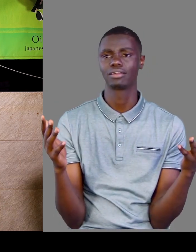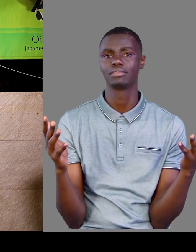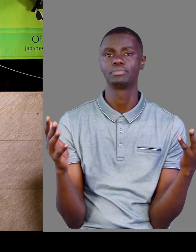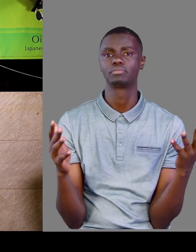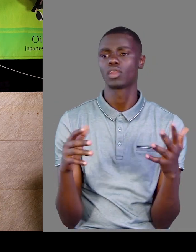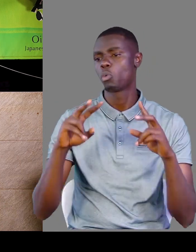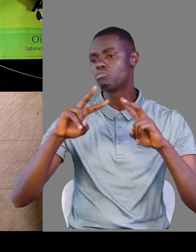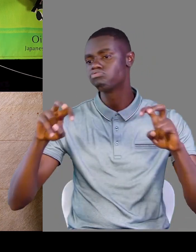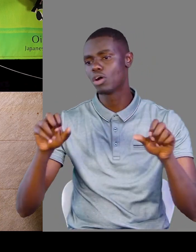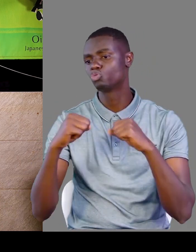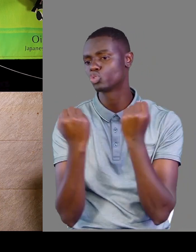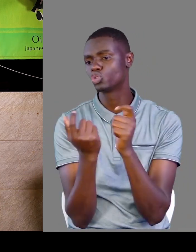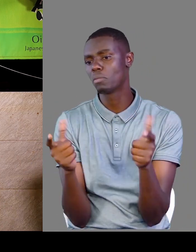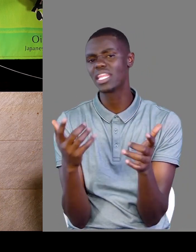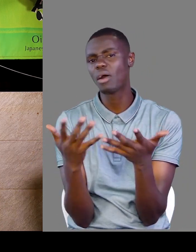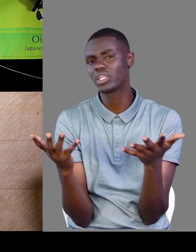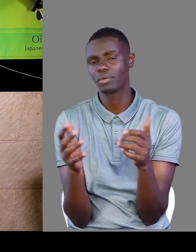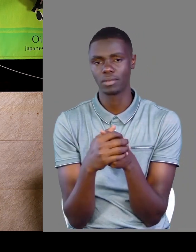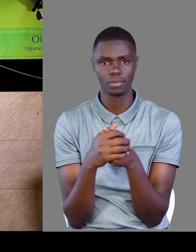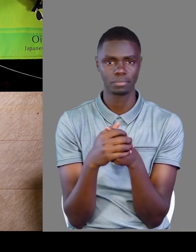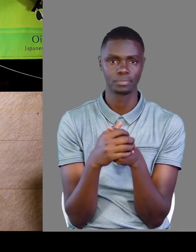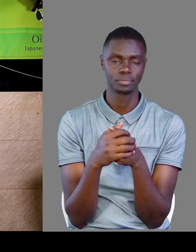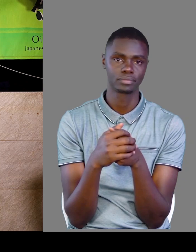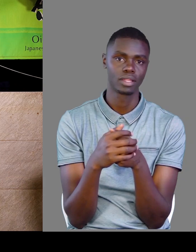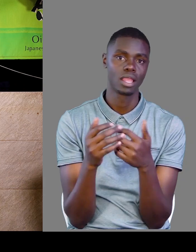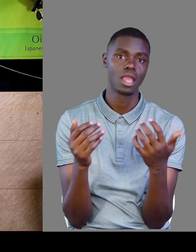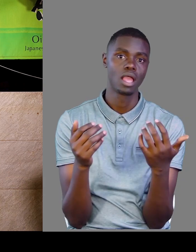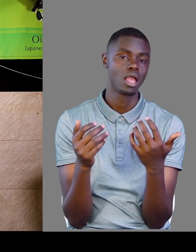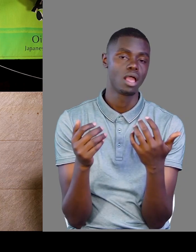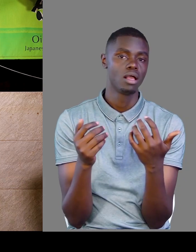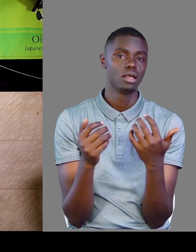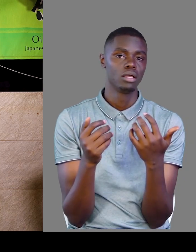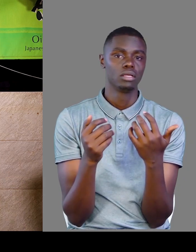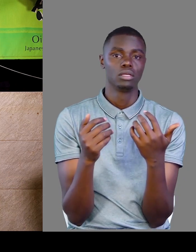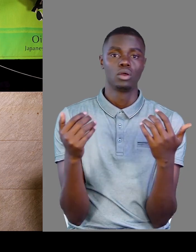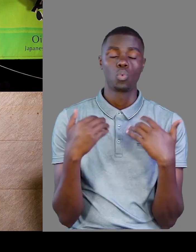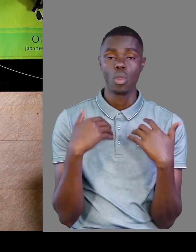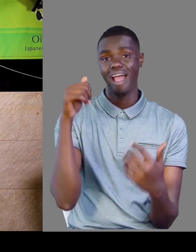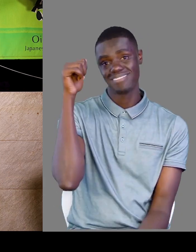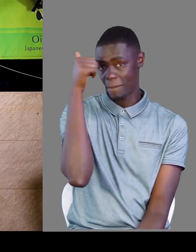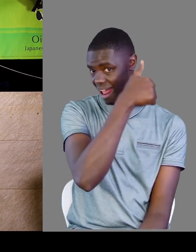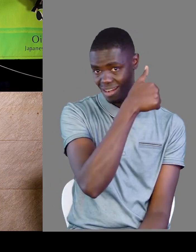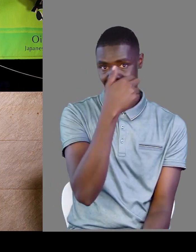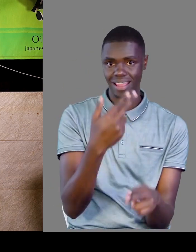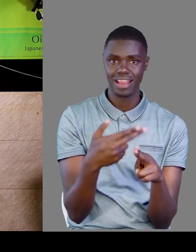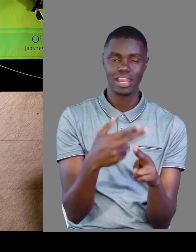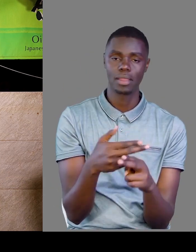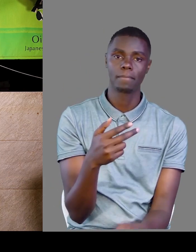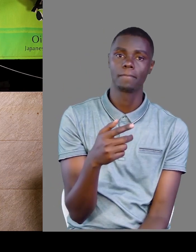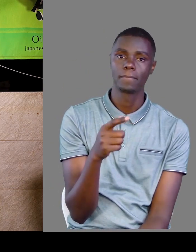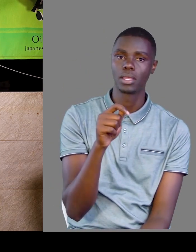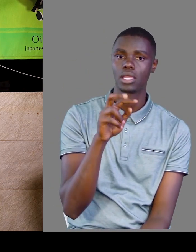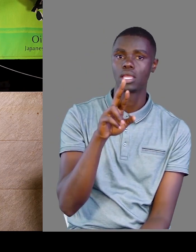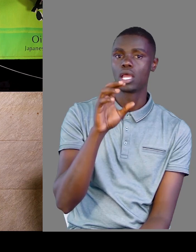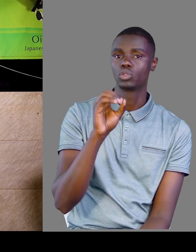you should go and search there on social media? Yeah. So we have brand that is called